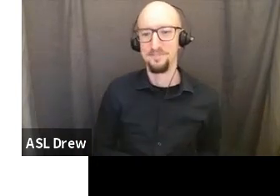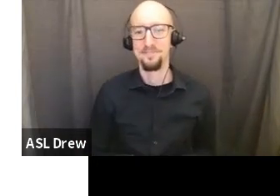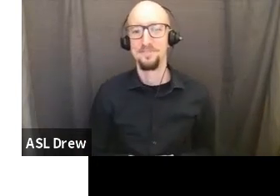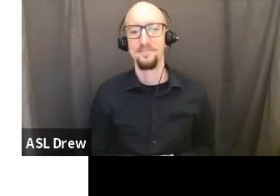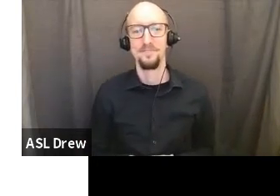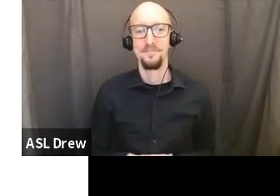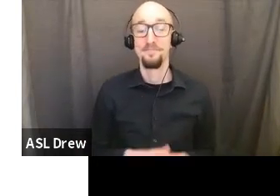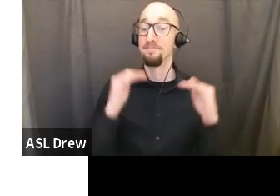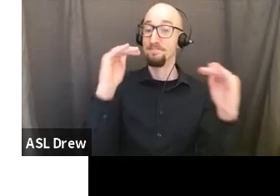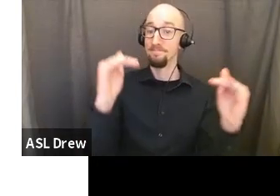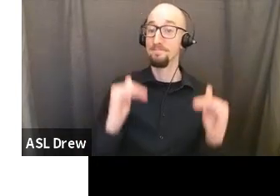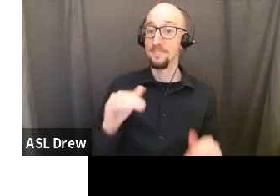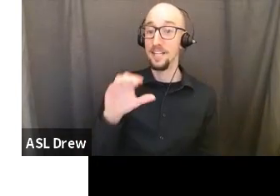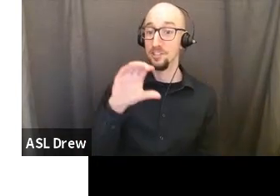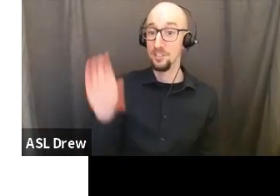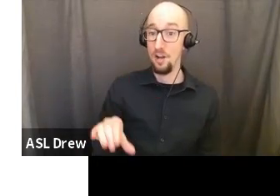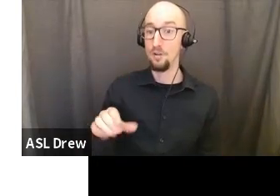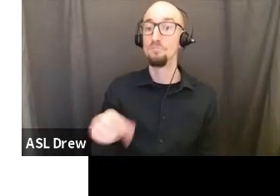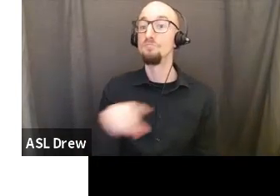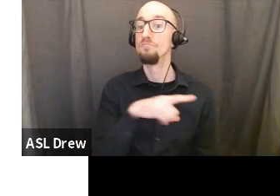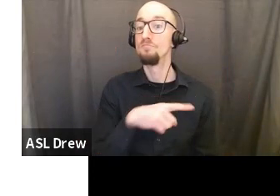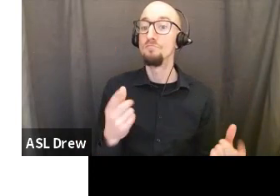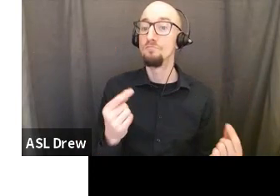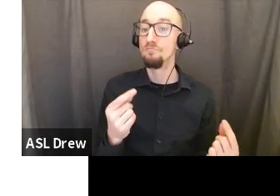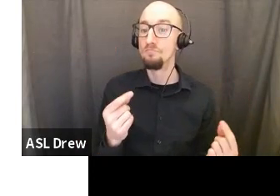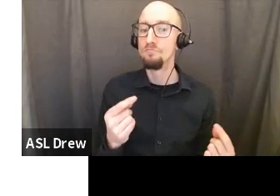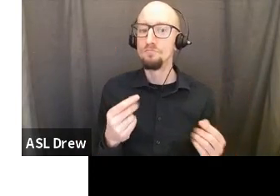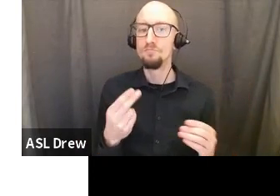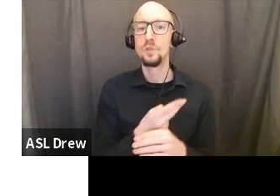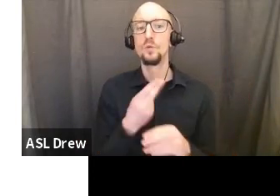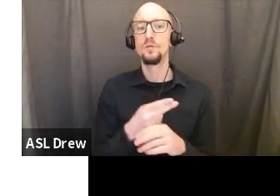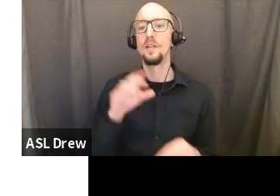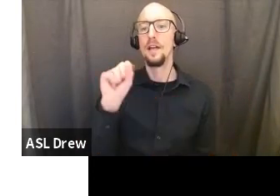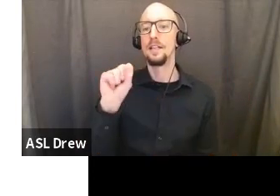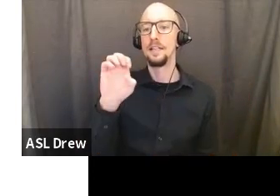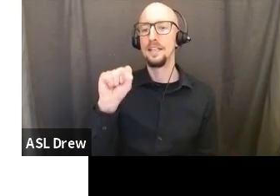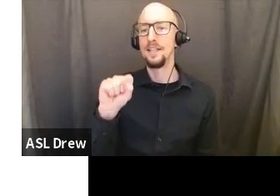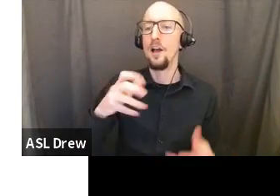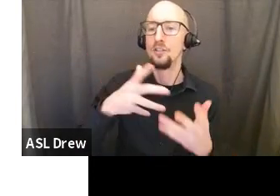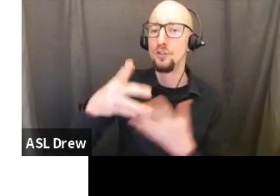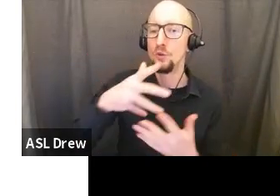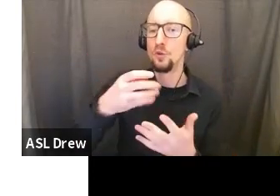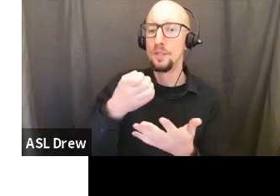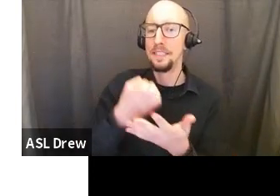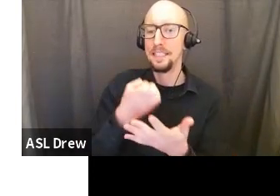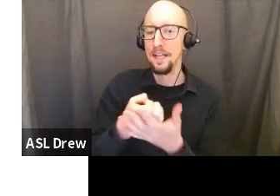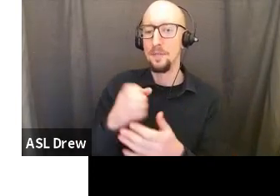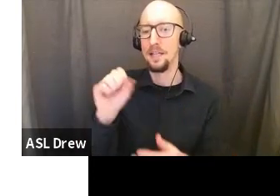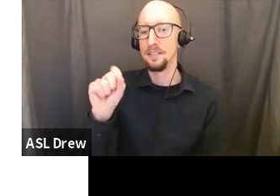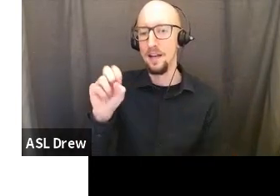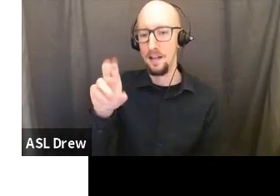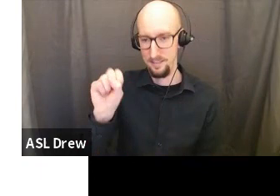In Chicago, we used socioeconomic rather than racial metrics